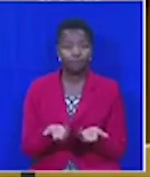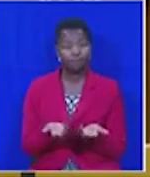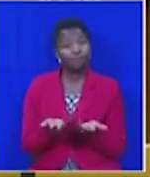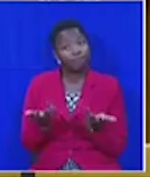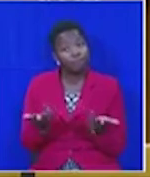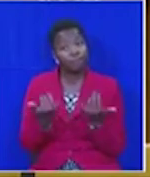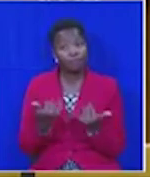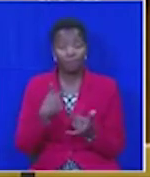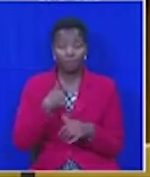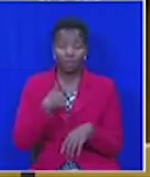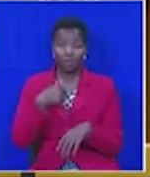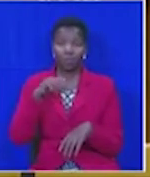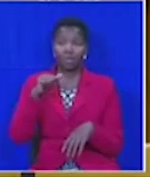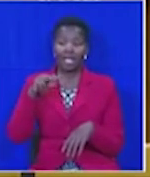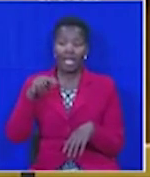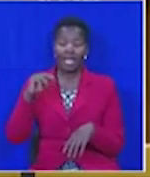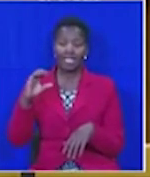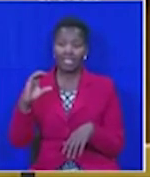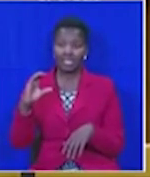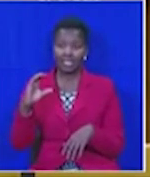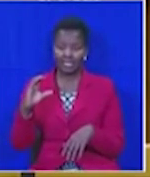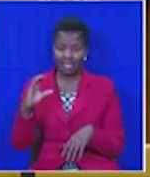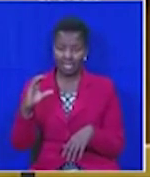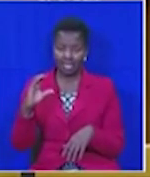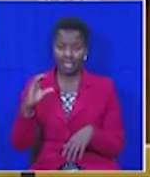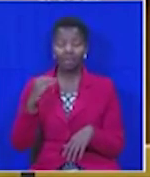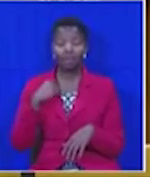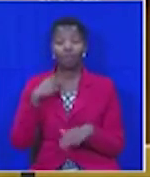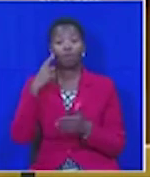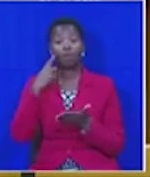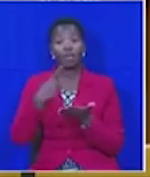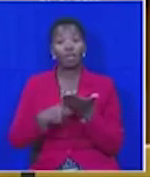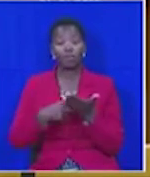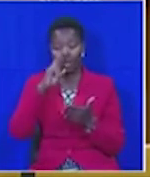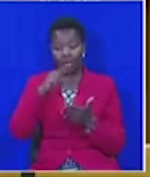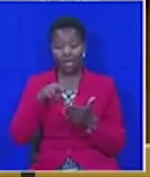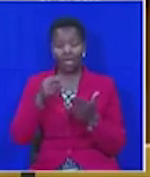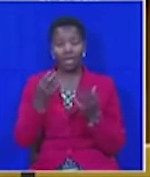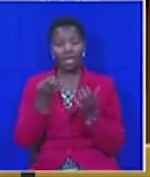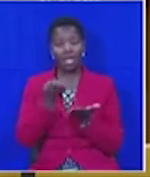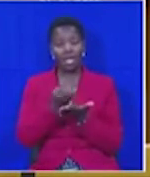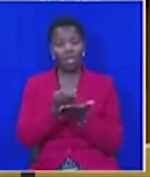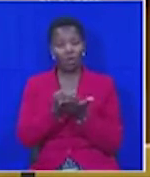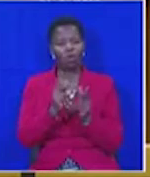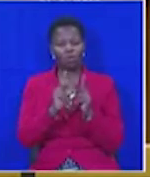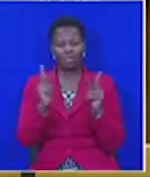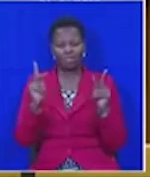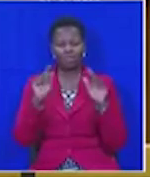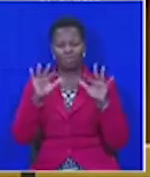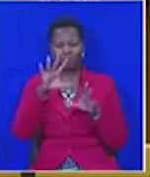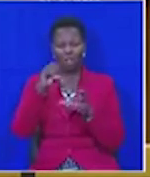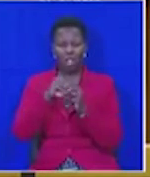as the African National Congress, we believe in a mixed economy. There is no way we are going